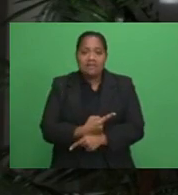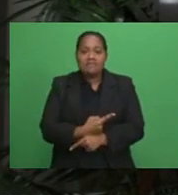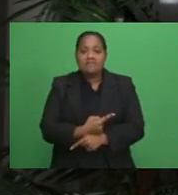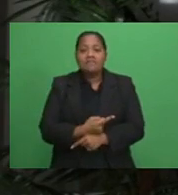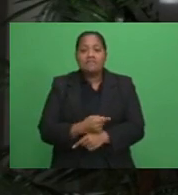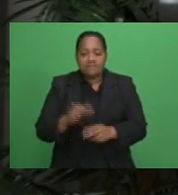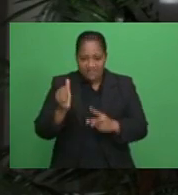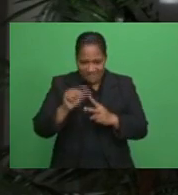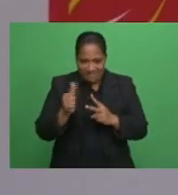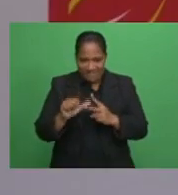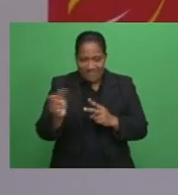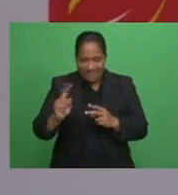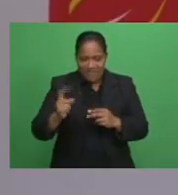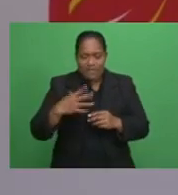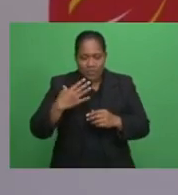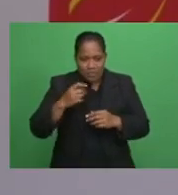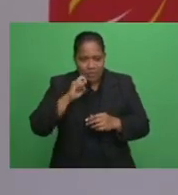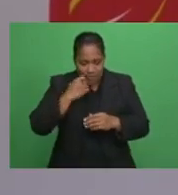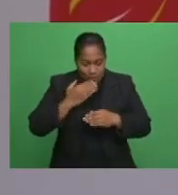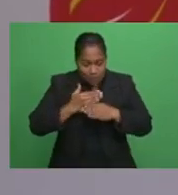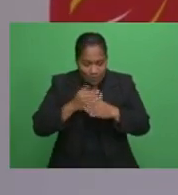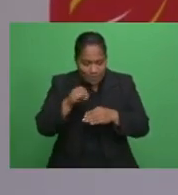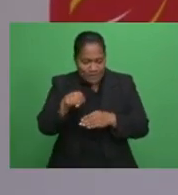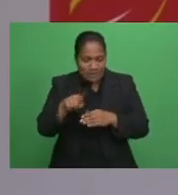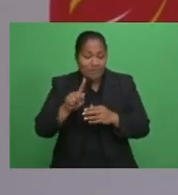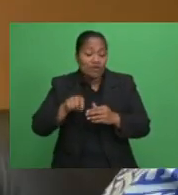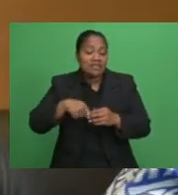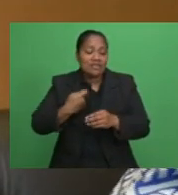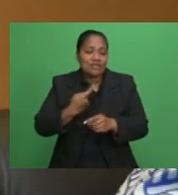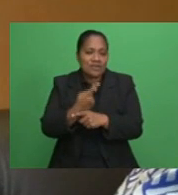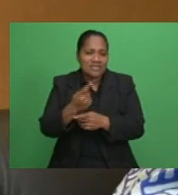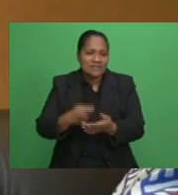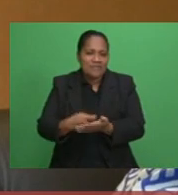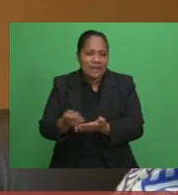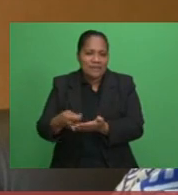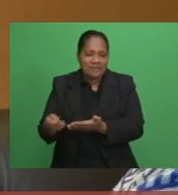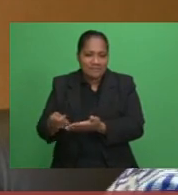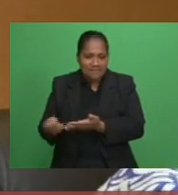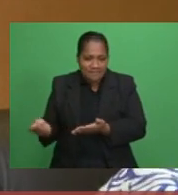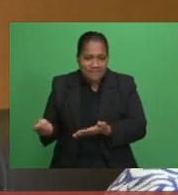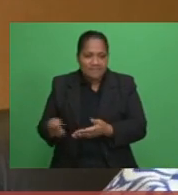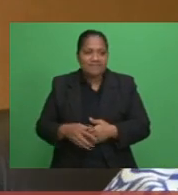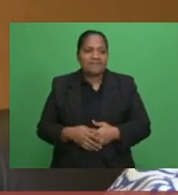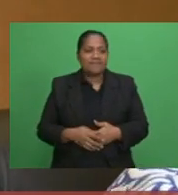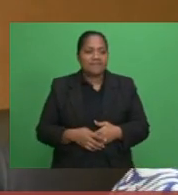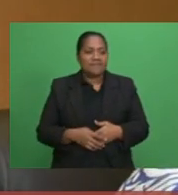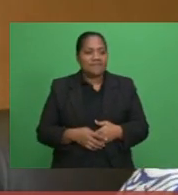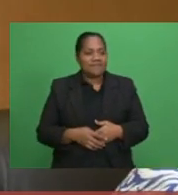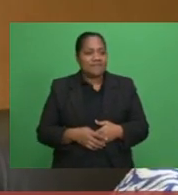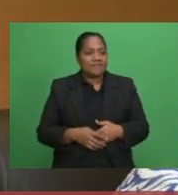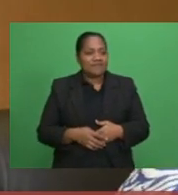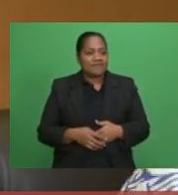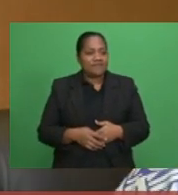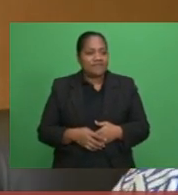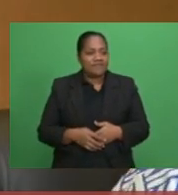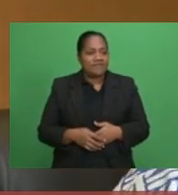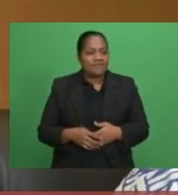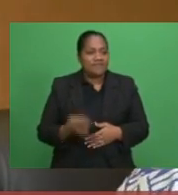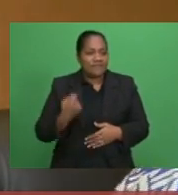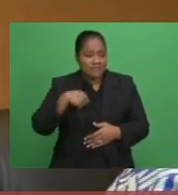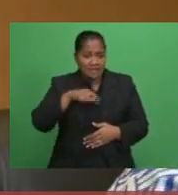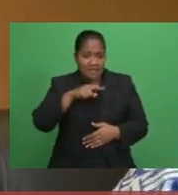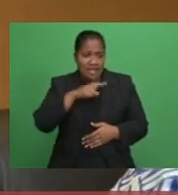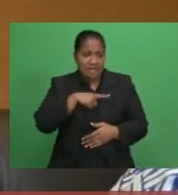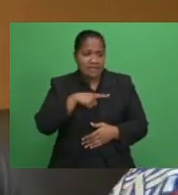also process those for next week's payment. What are the immediate needs of our members? We'll respond to